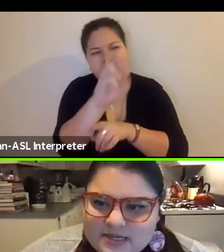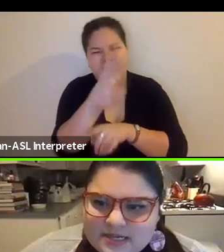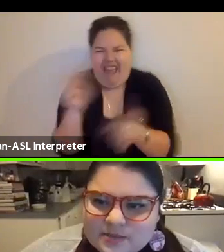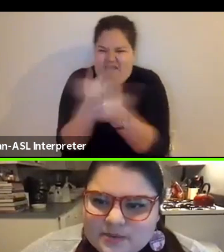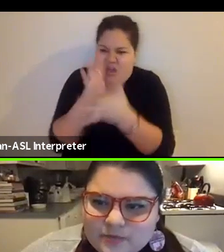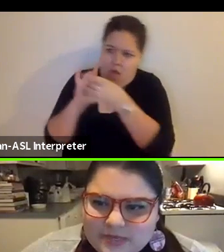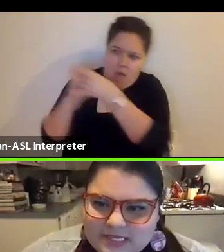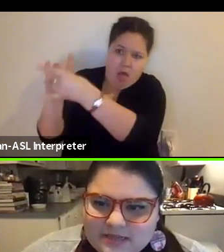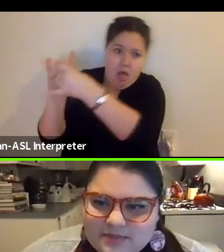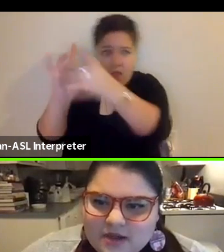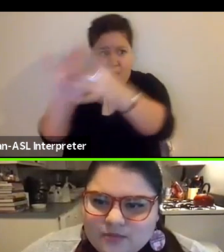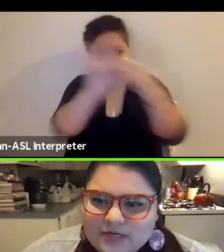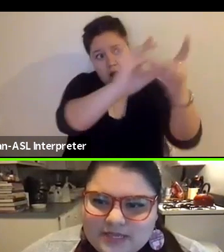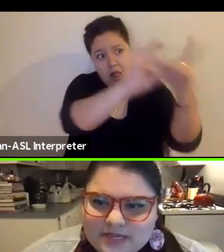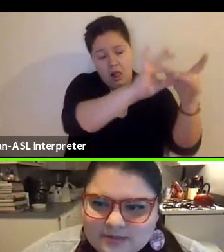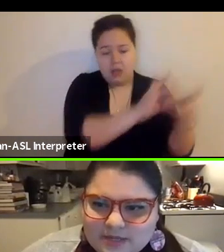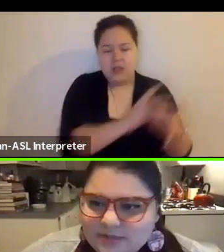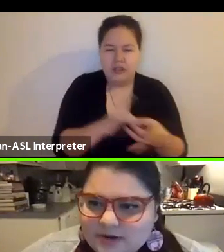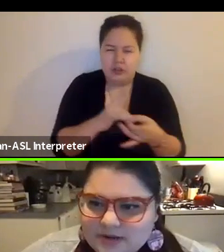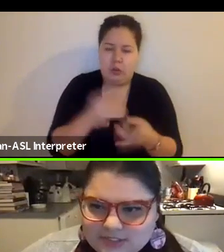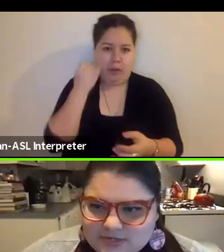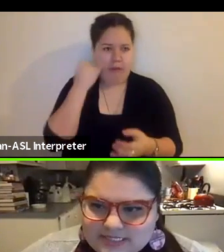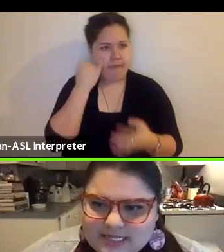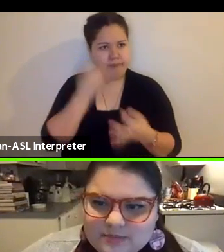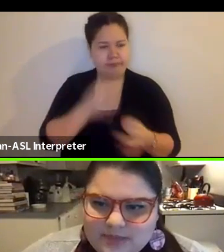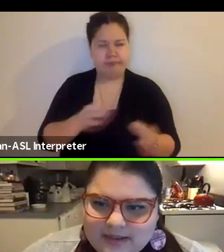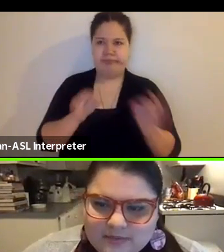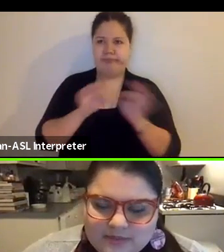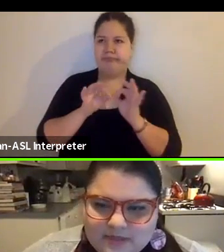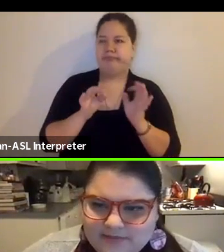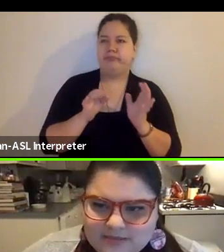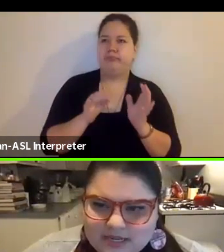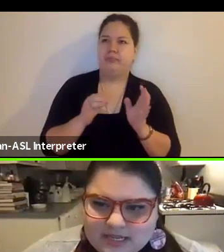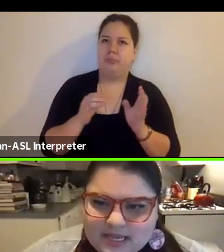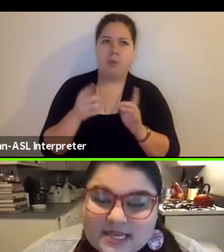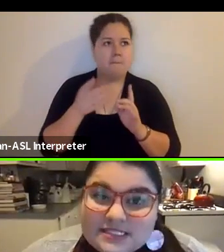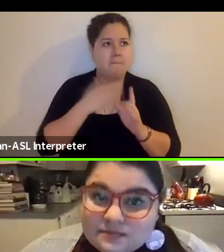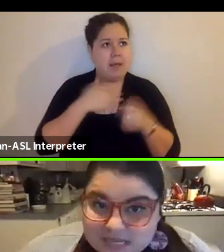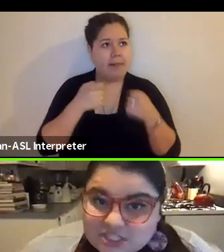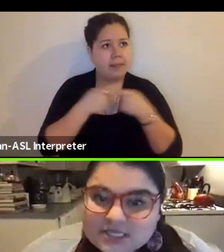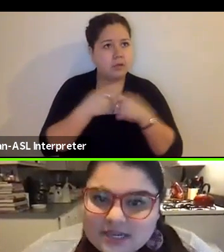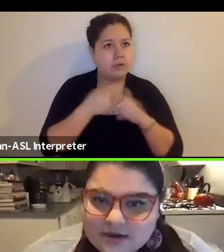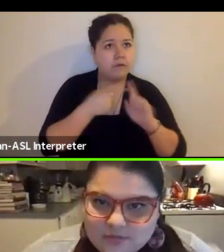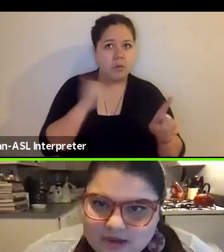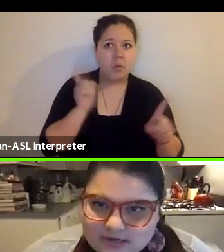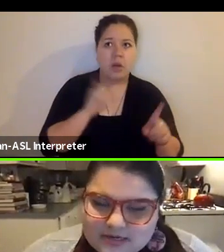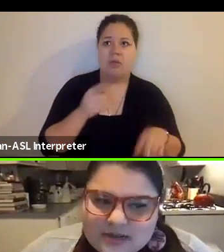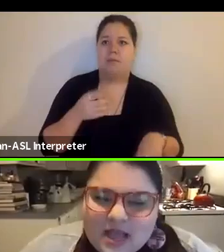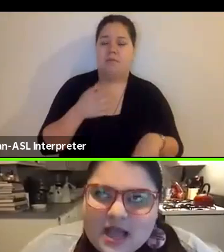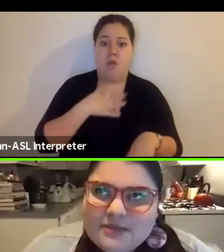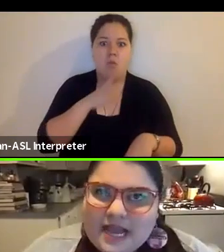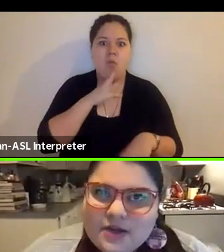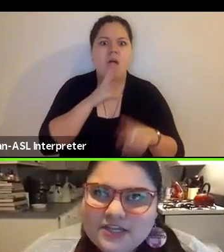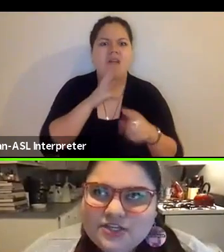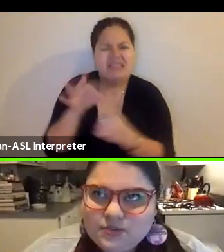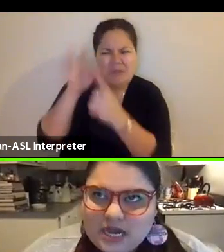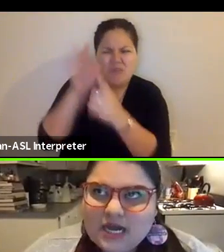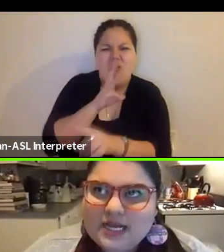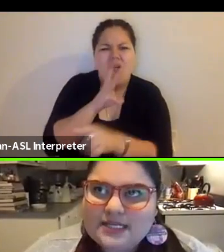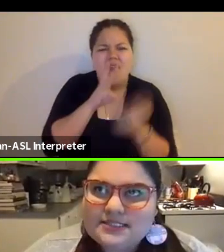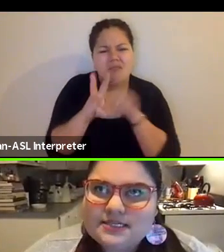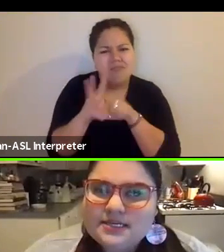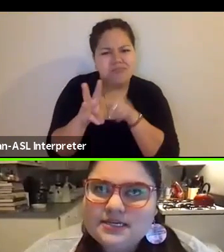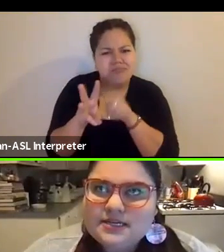before. And so whenever we think about where do we get our lumber, our electricity, our paint, our pigment fabric, especially our water, I mean, how can